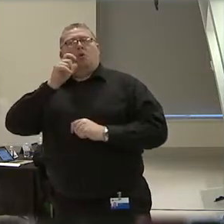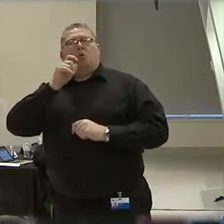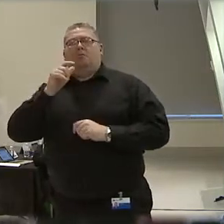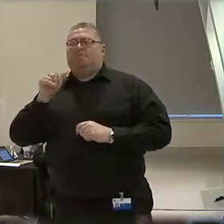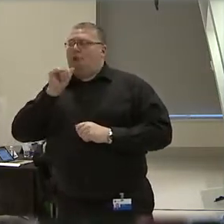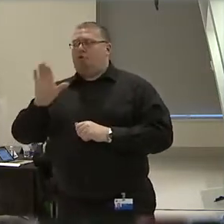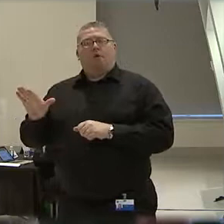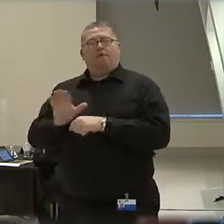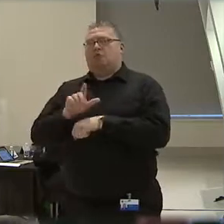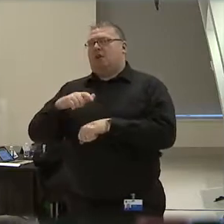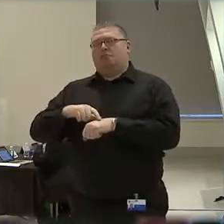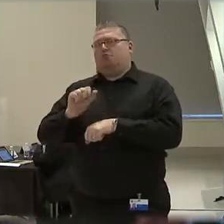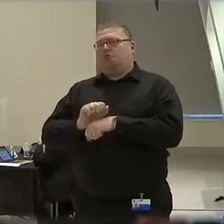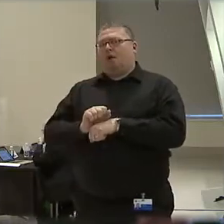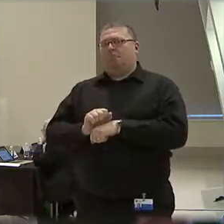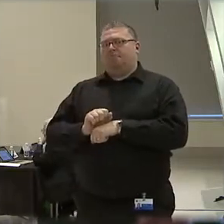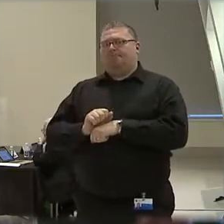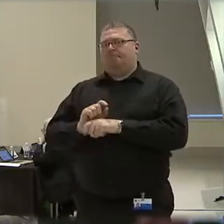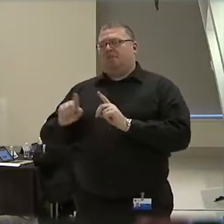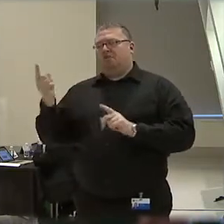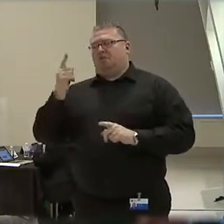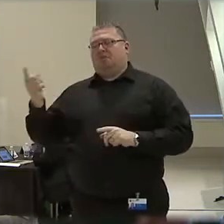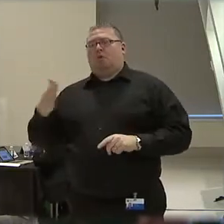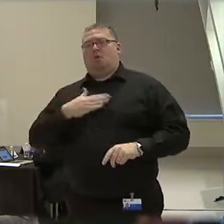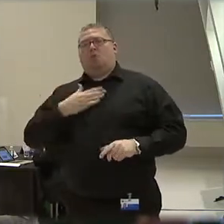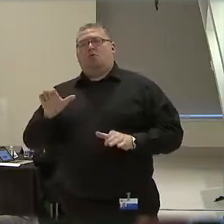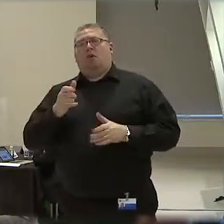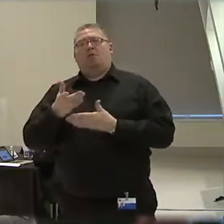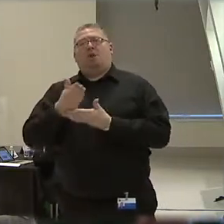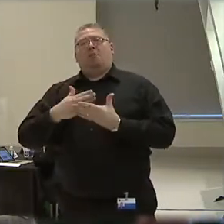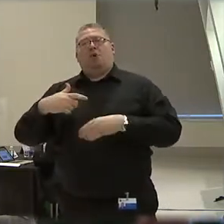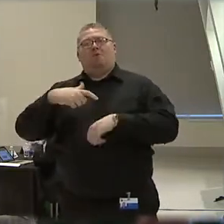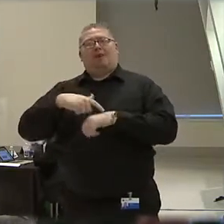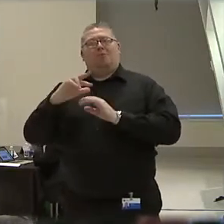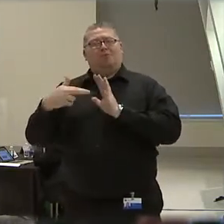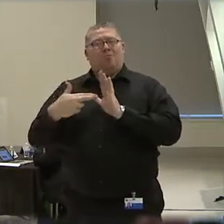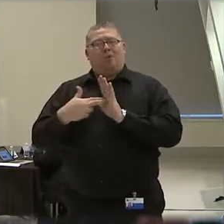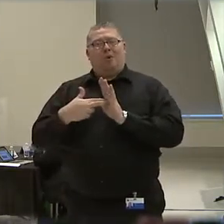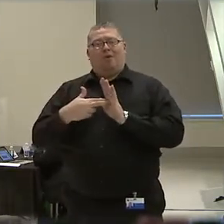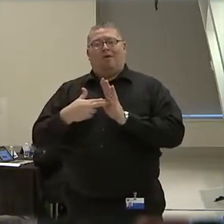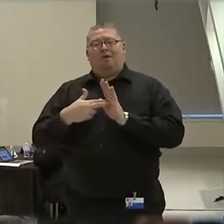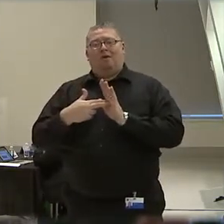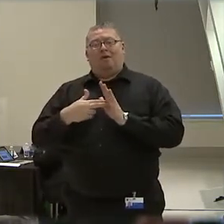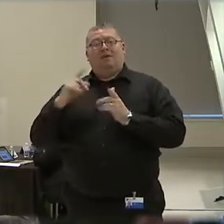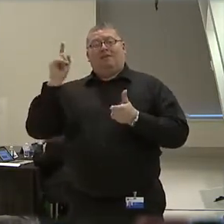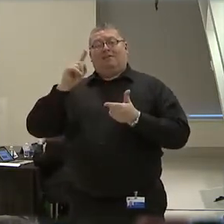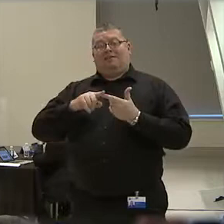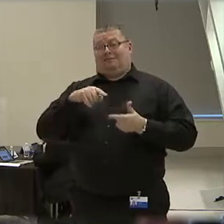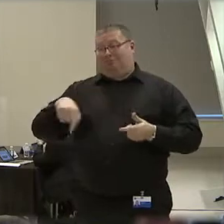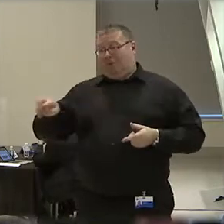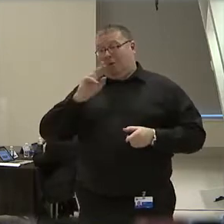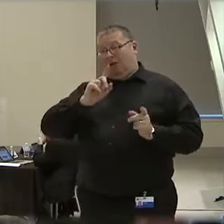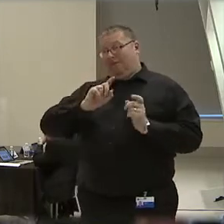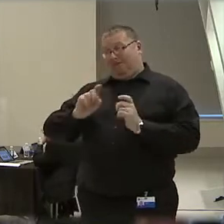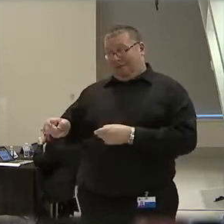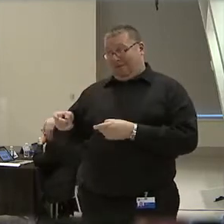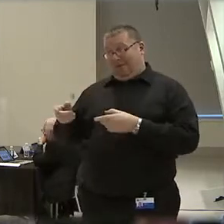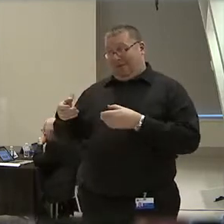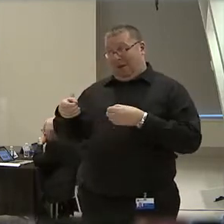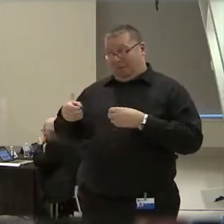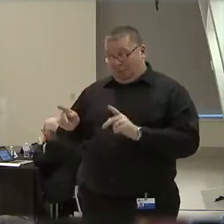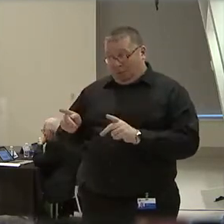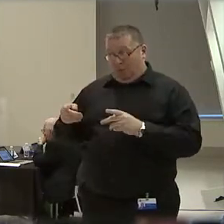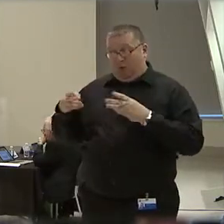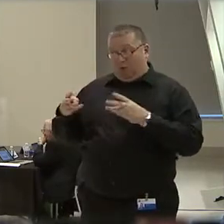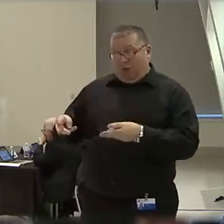not their full-time job, this is something that they're doing as a part-time thing, and unless and until they are given the means and the